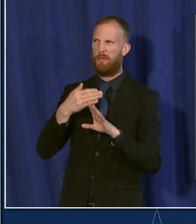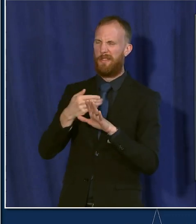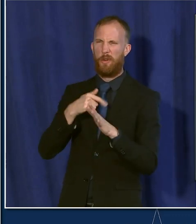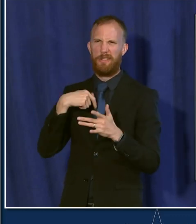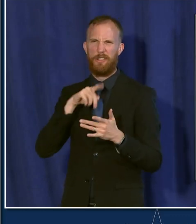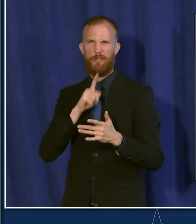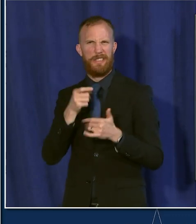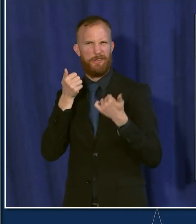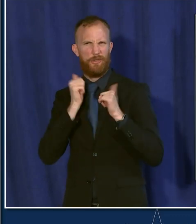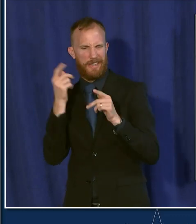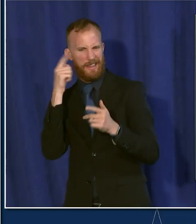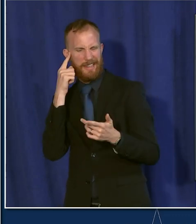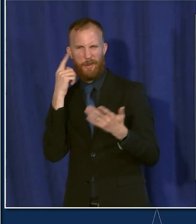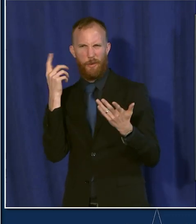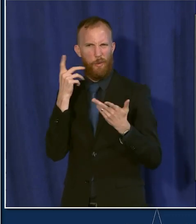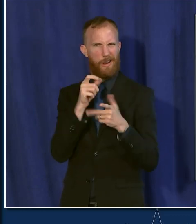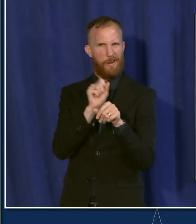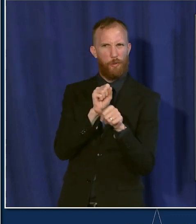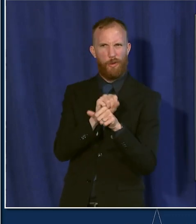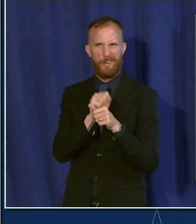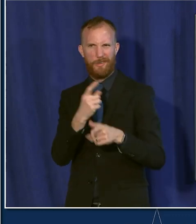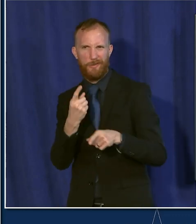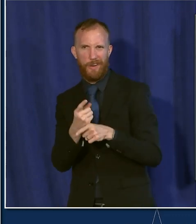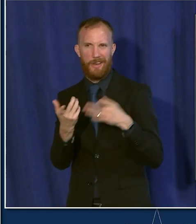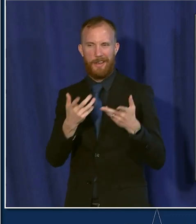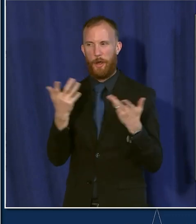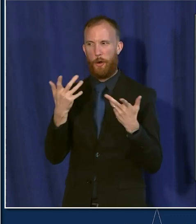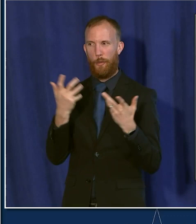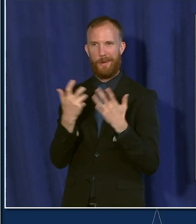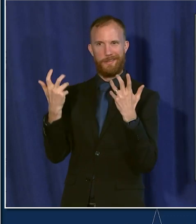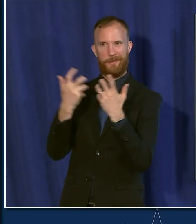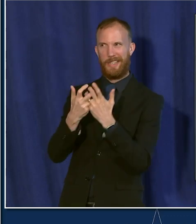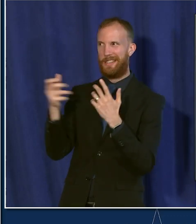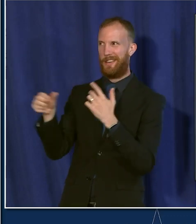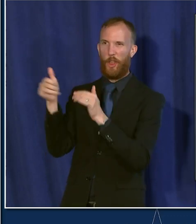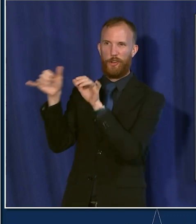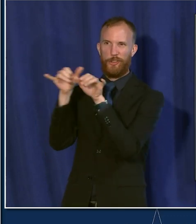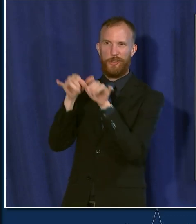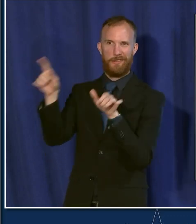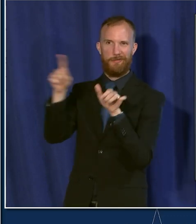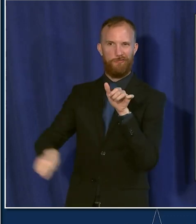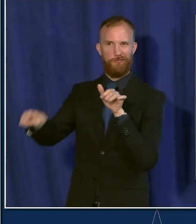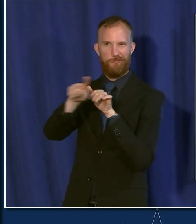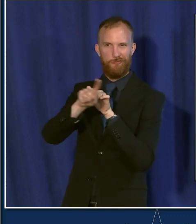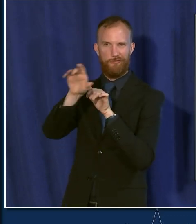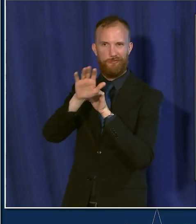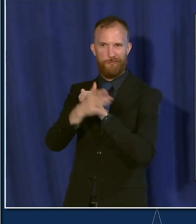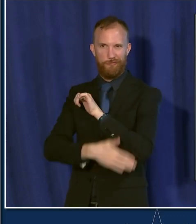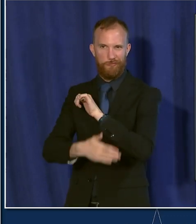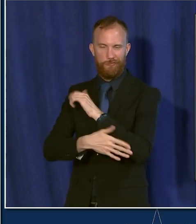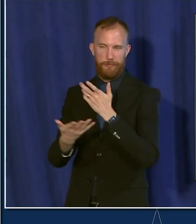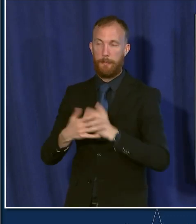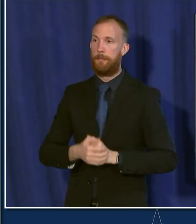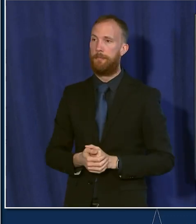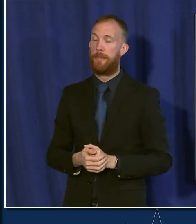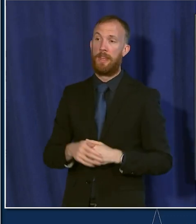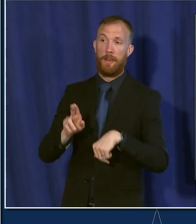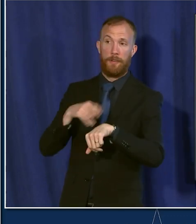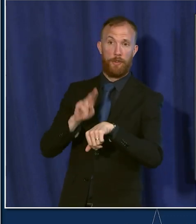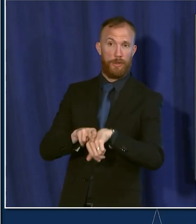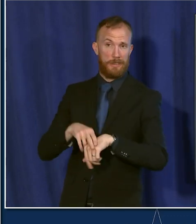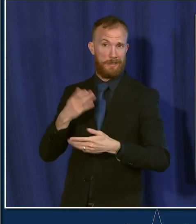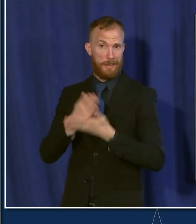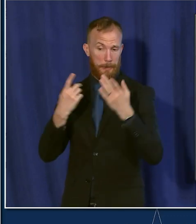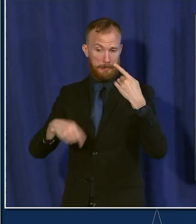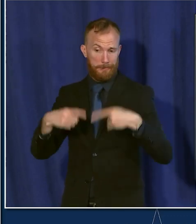was practical, and then also what is in line with standard practices. There's, of course, been some debate among other